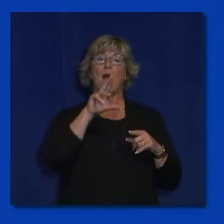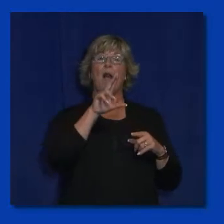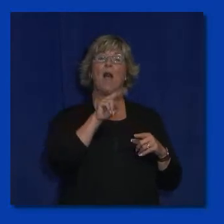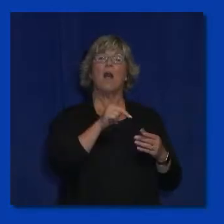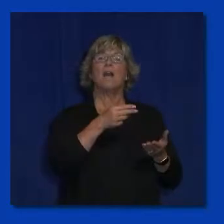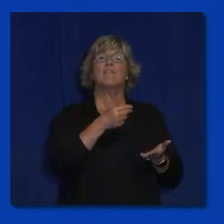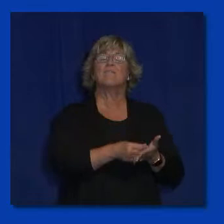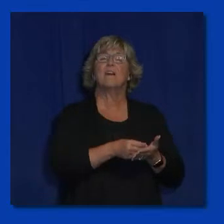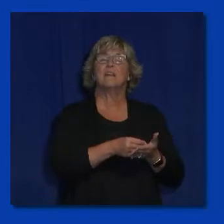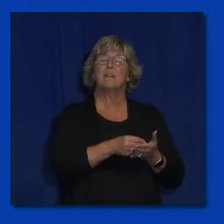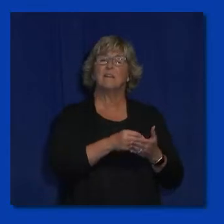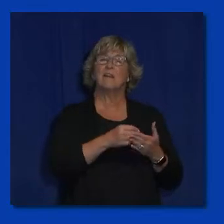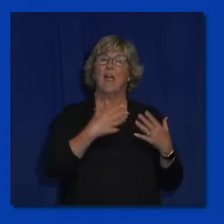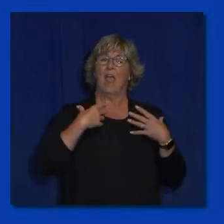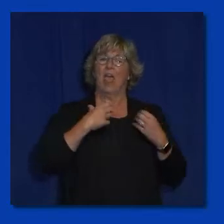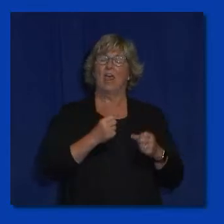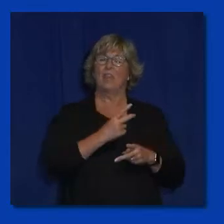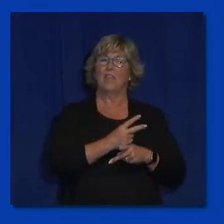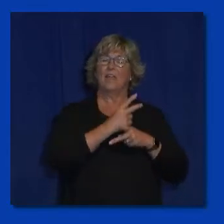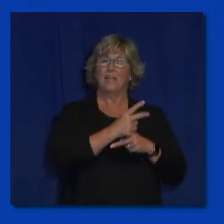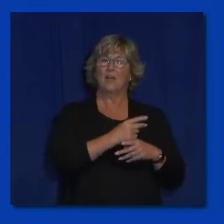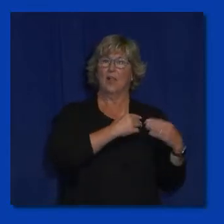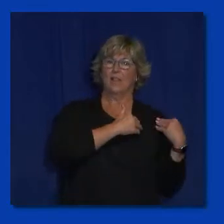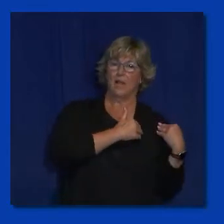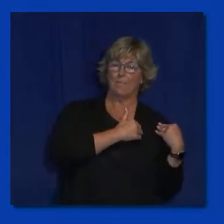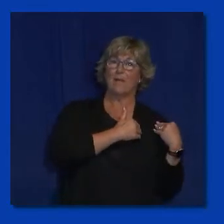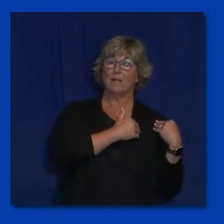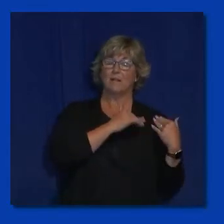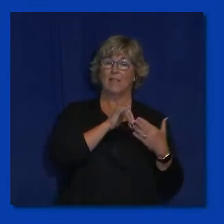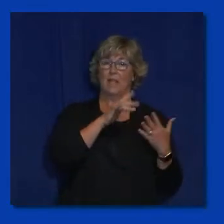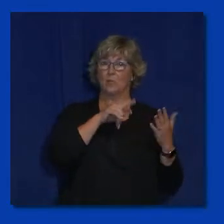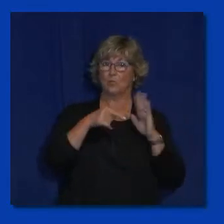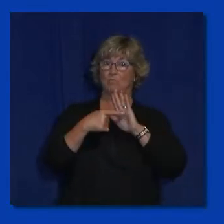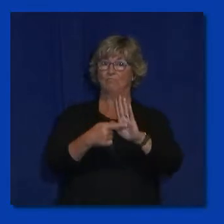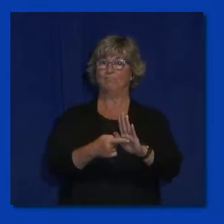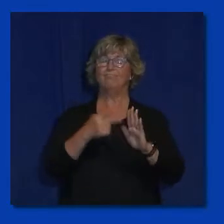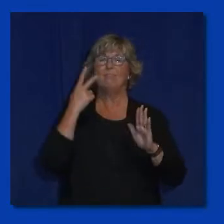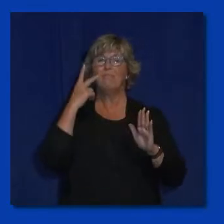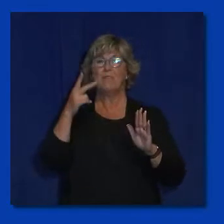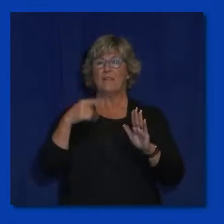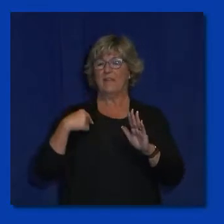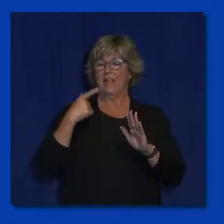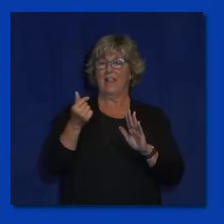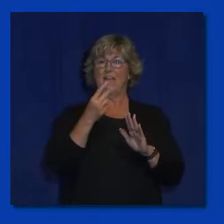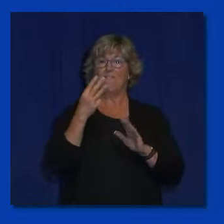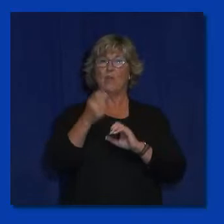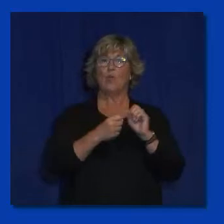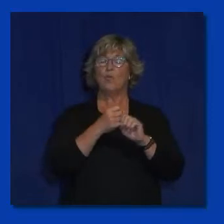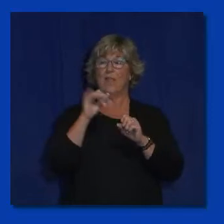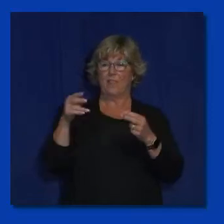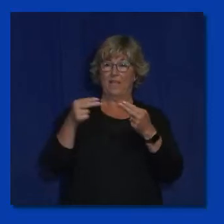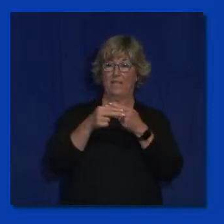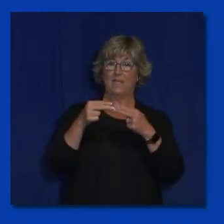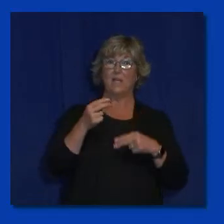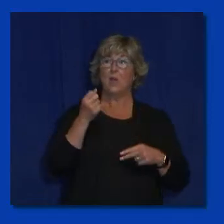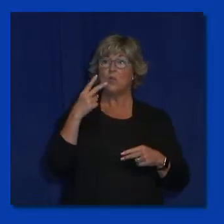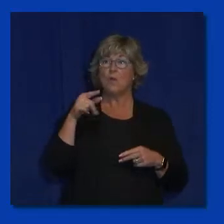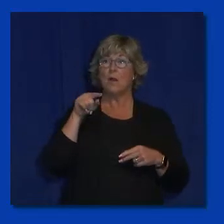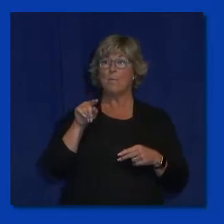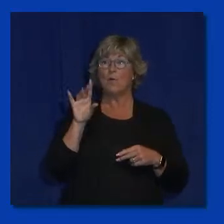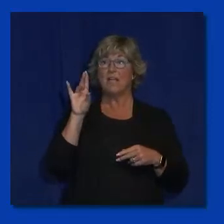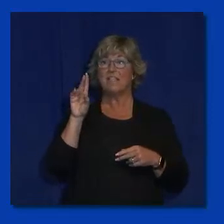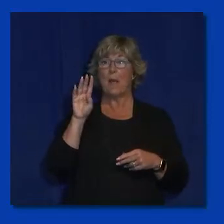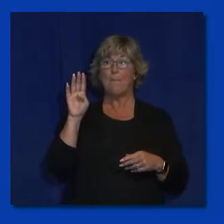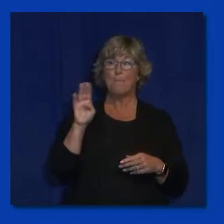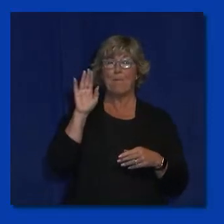healthcare liabilities as well. And that's what's reflected in this slide. You'll see just in the last few years, $12.7 billion